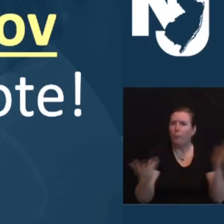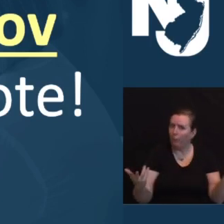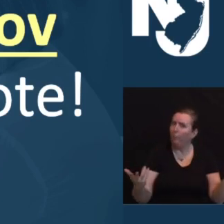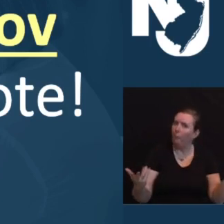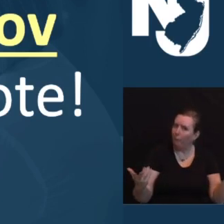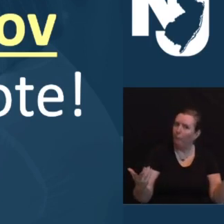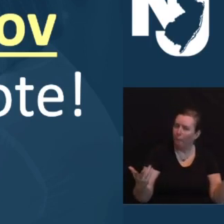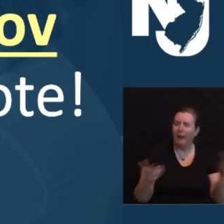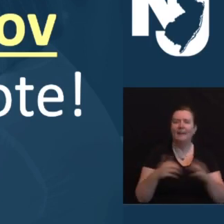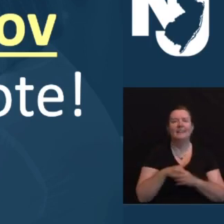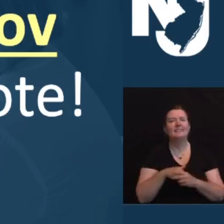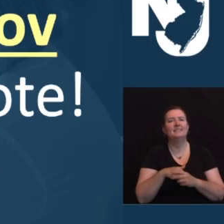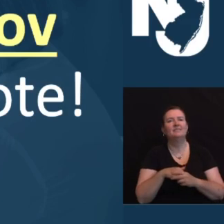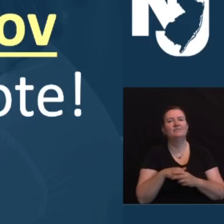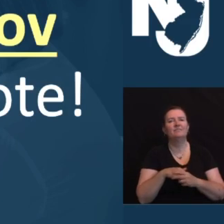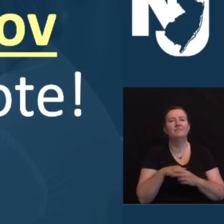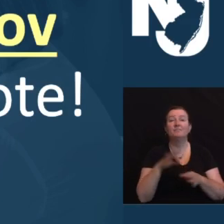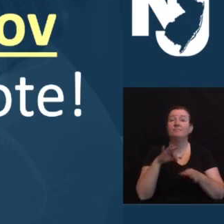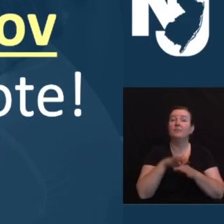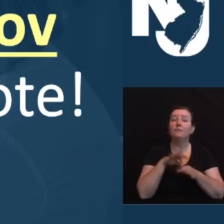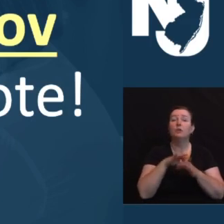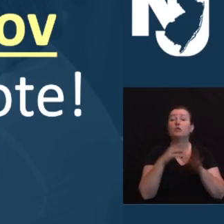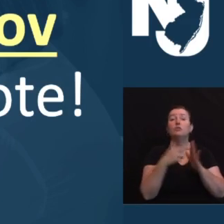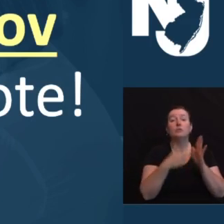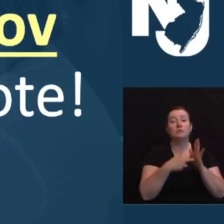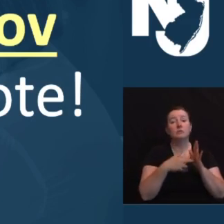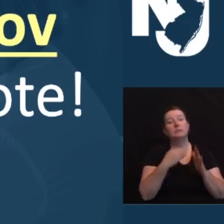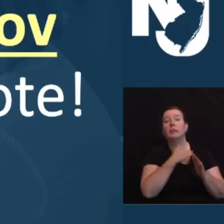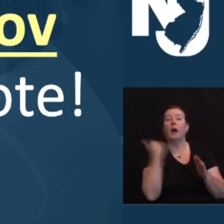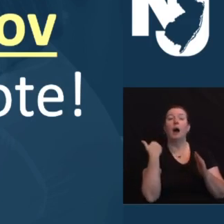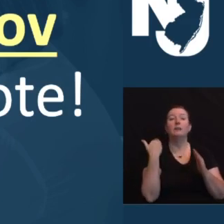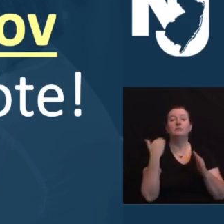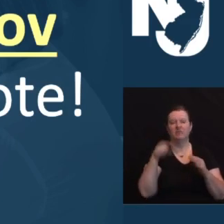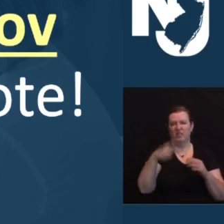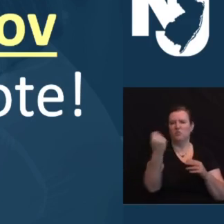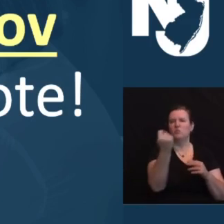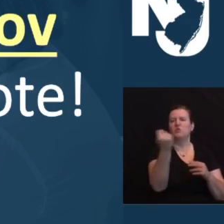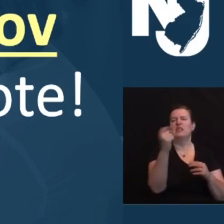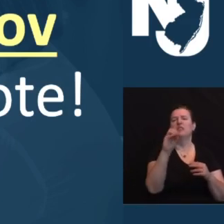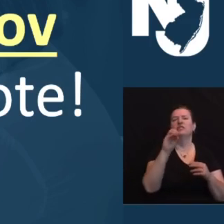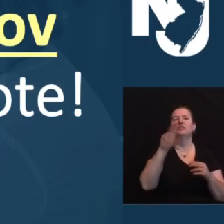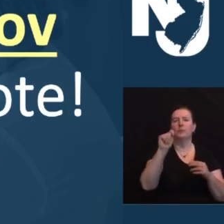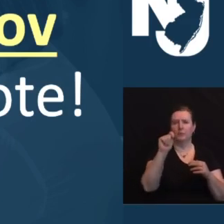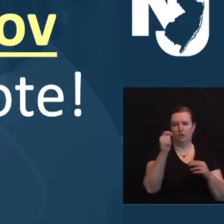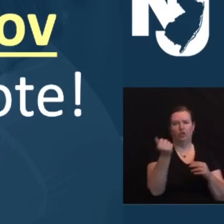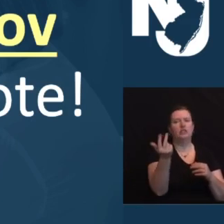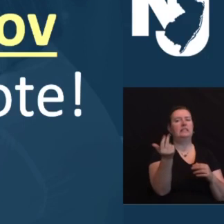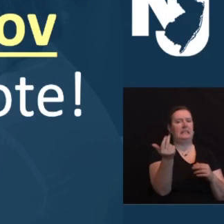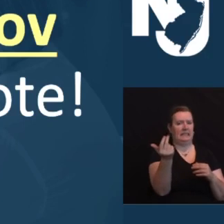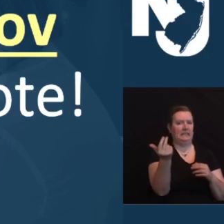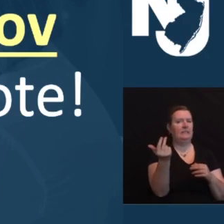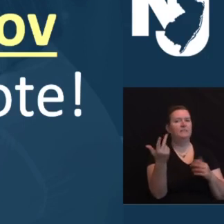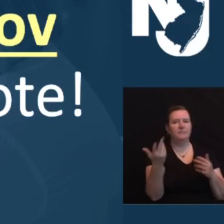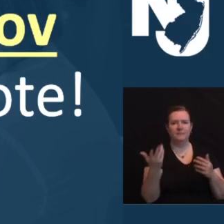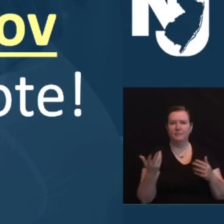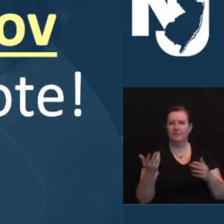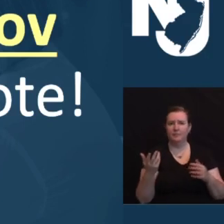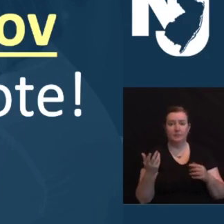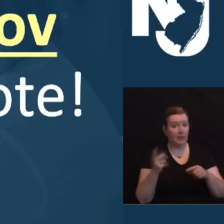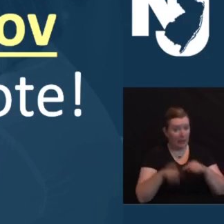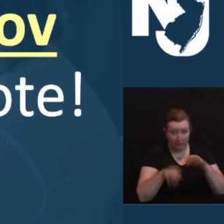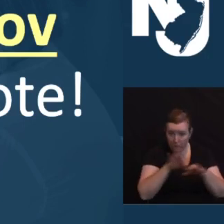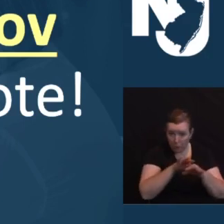vote. The voter registration deadline is this upcoming Tuesday, October 13th. You can't vote if